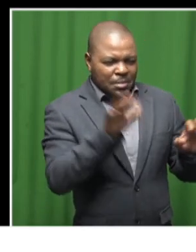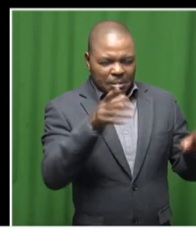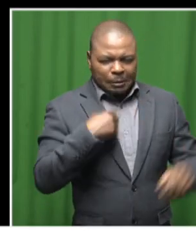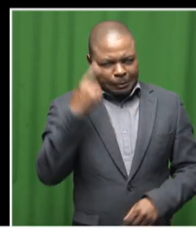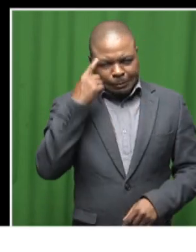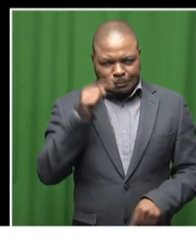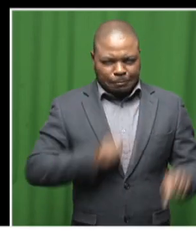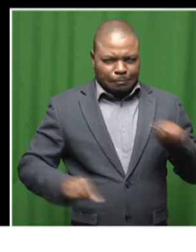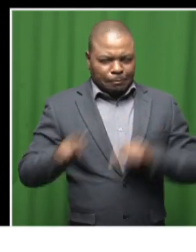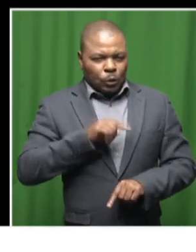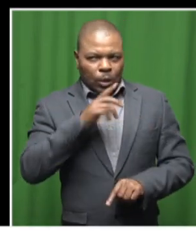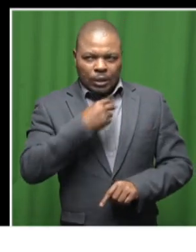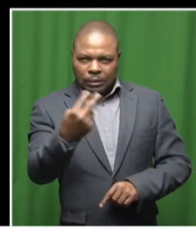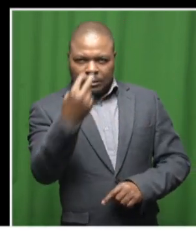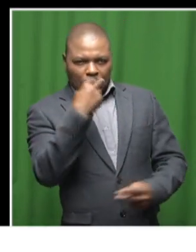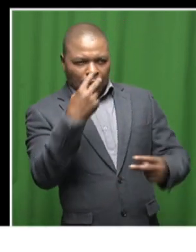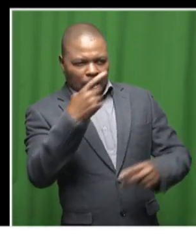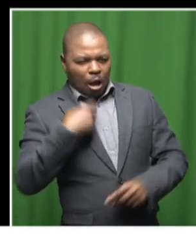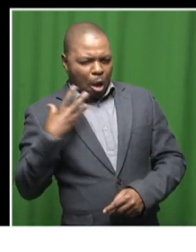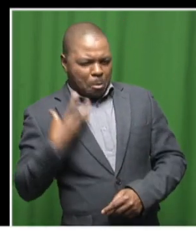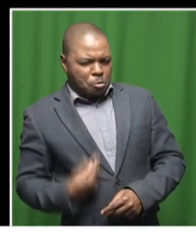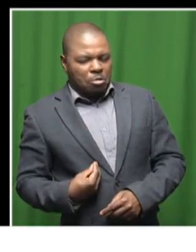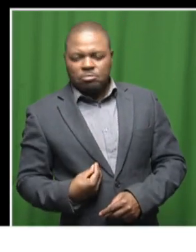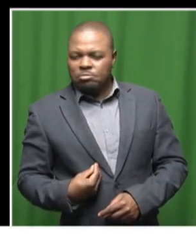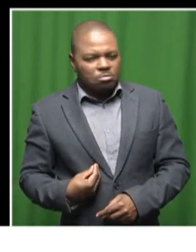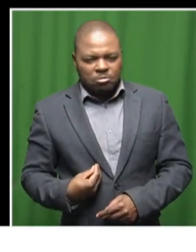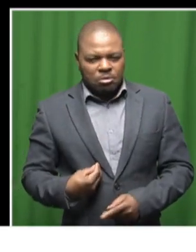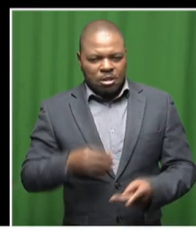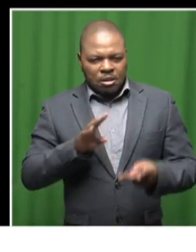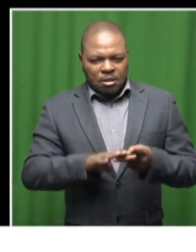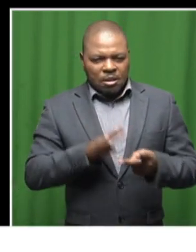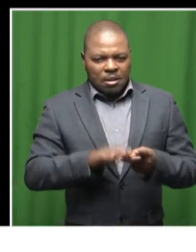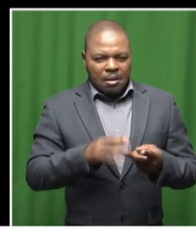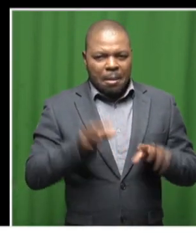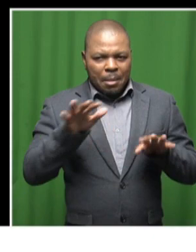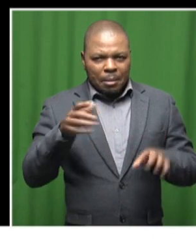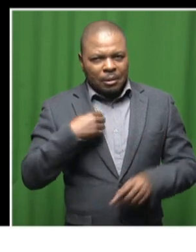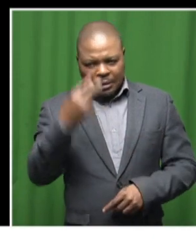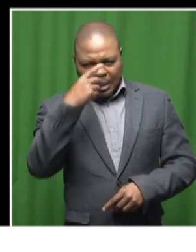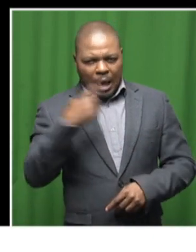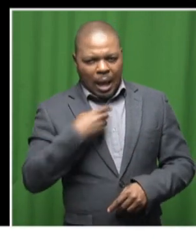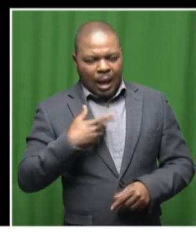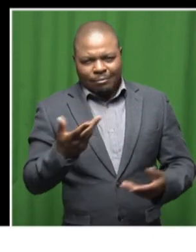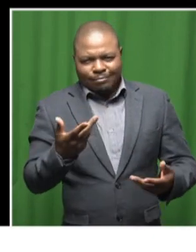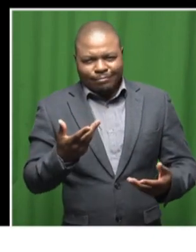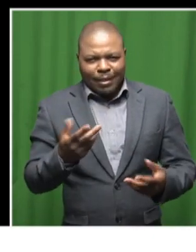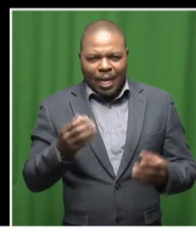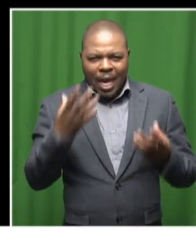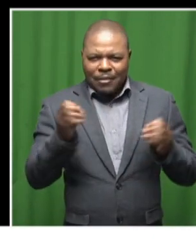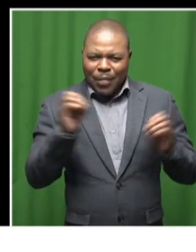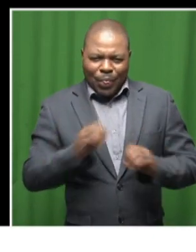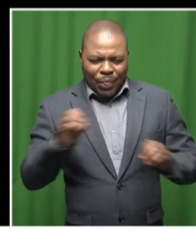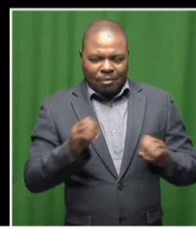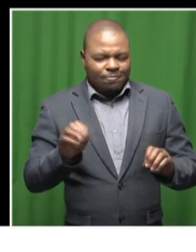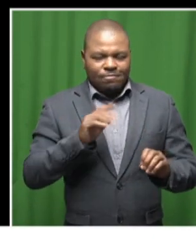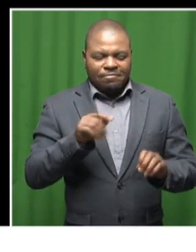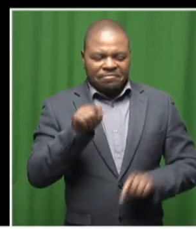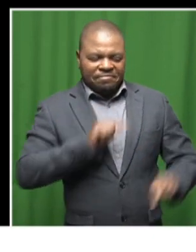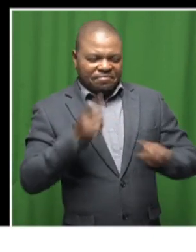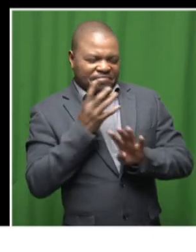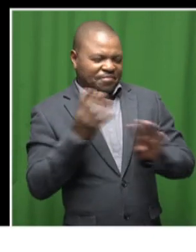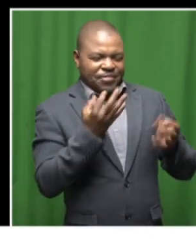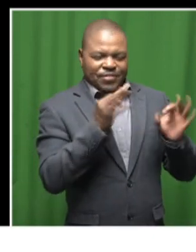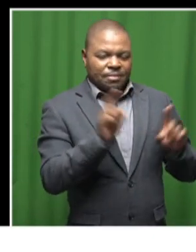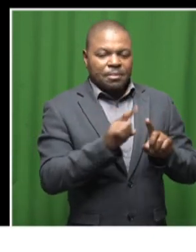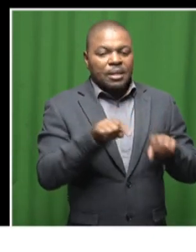to be associated with the poor. You don't want to be associated with those that don't have. And also, I think the meals